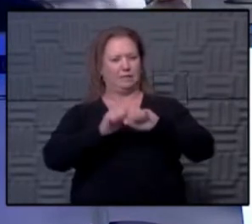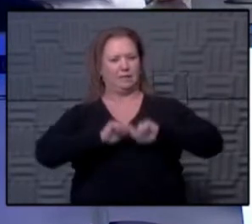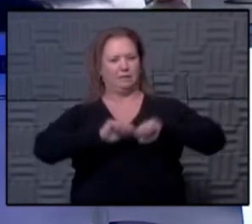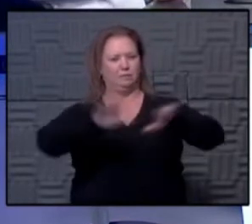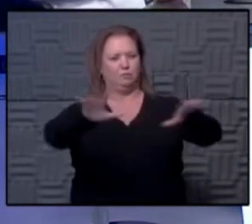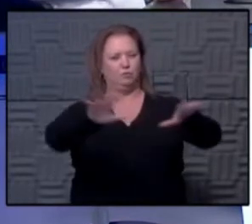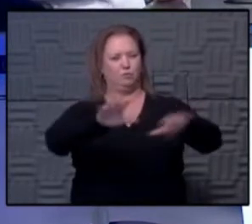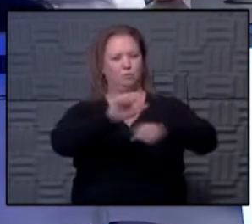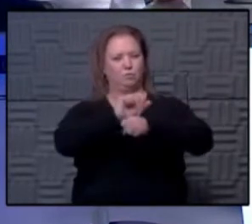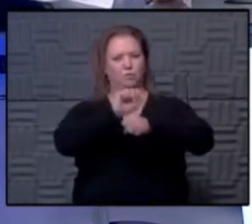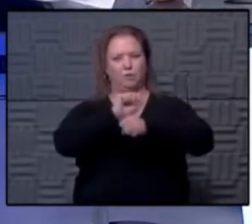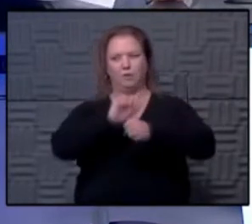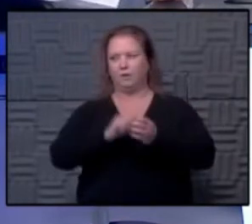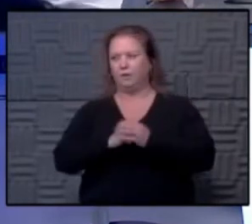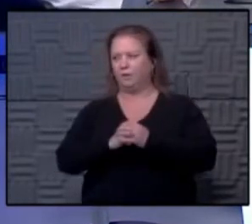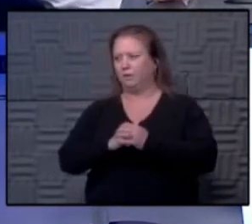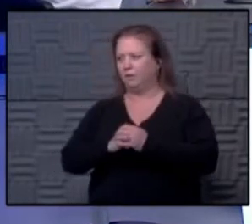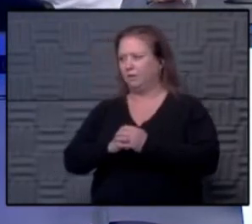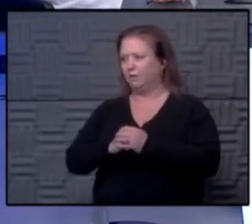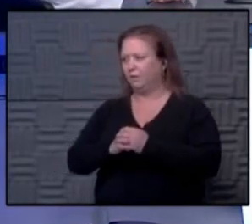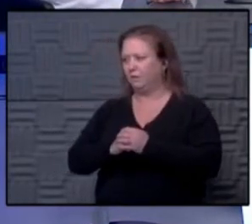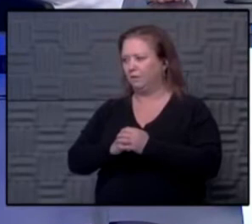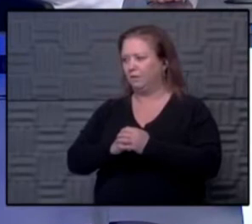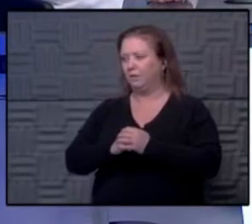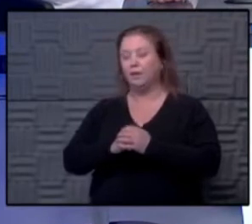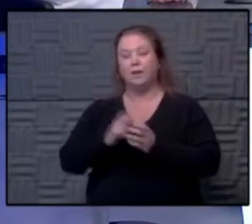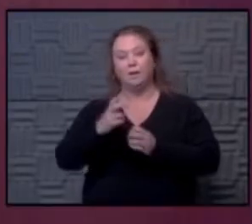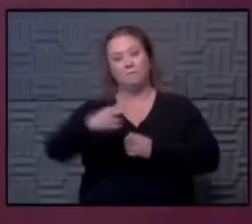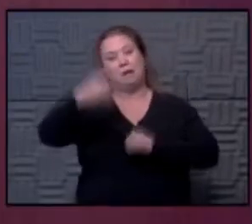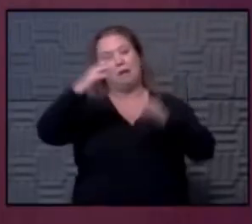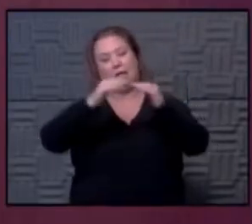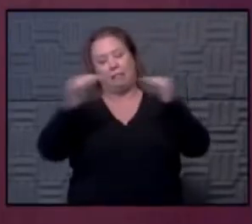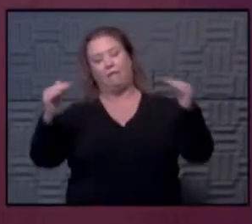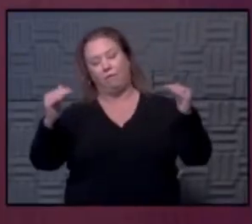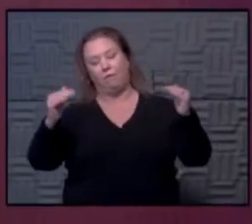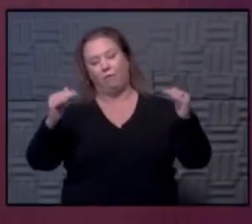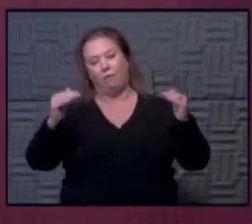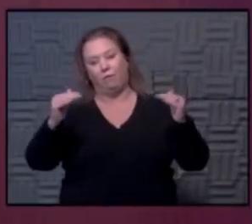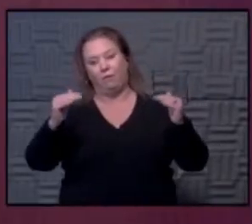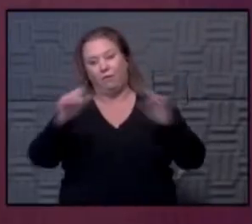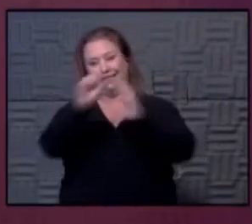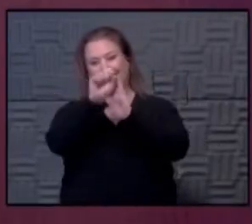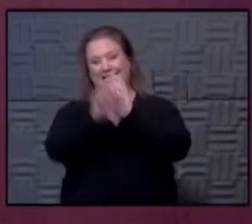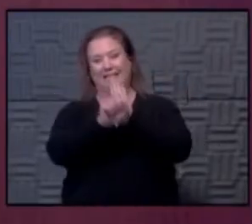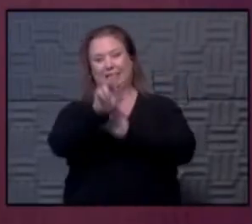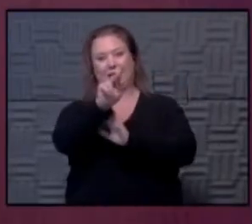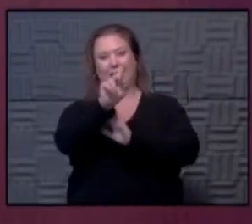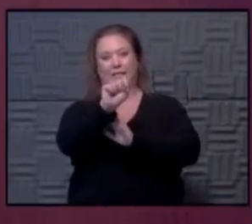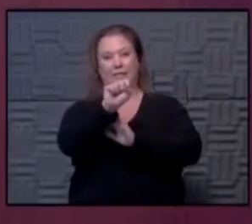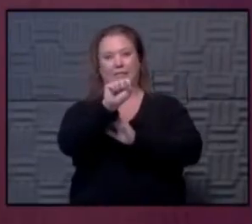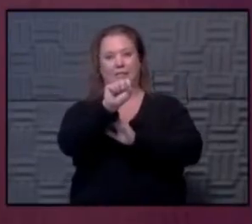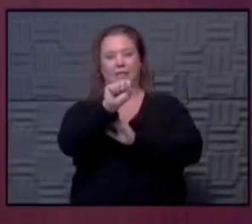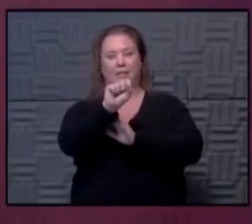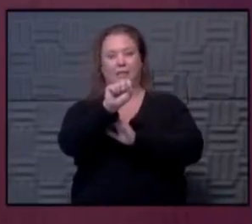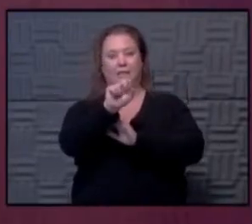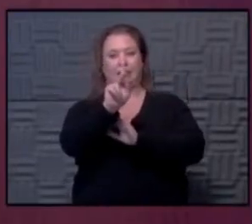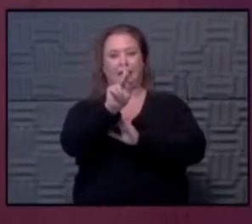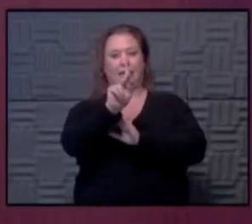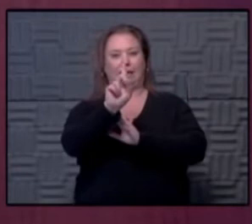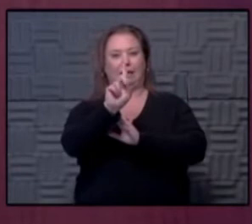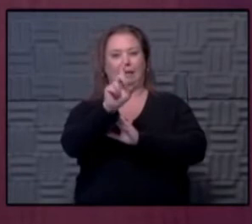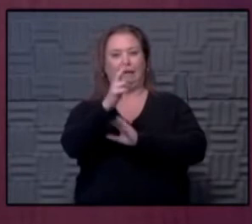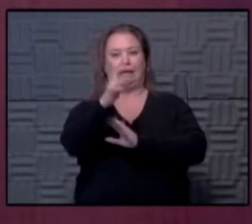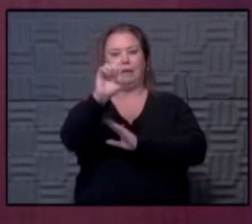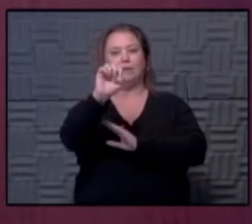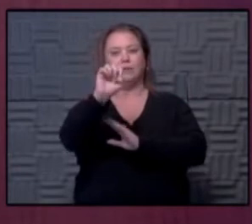work? Yeah, at a very high level, at least in the state of Kansas, which is what I'm most familiar with, KDHE in the